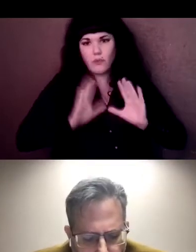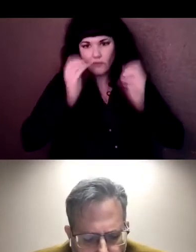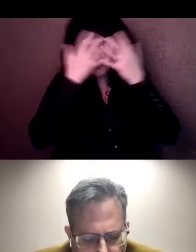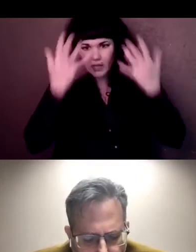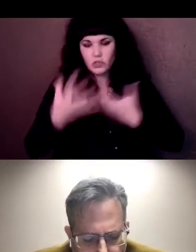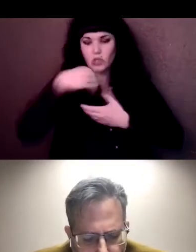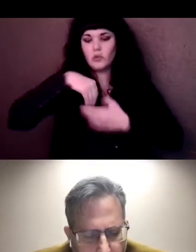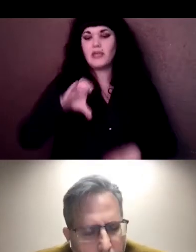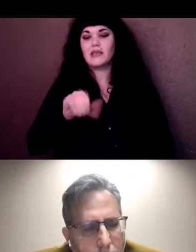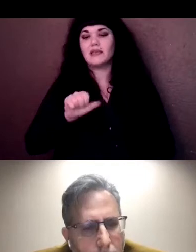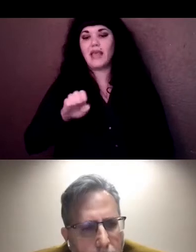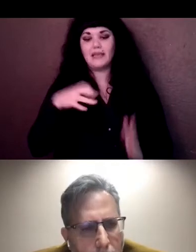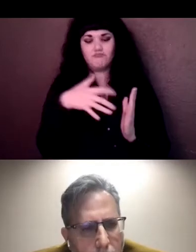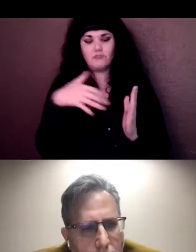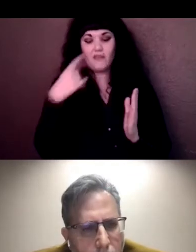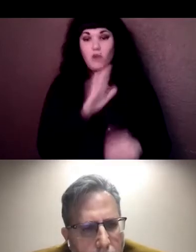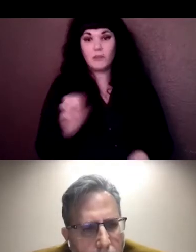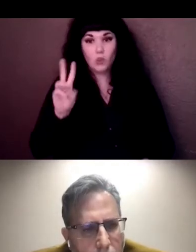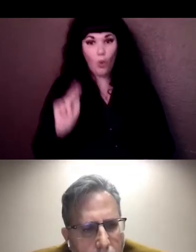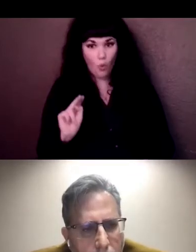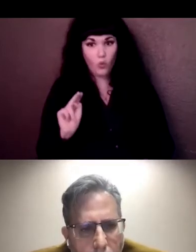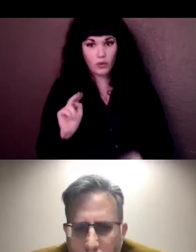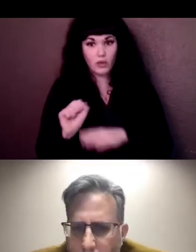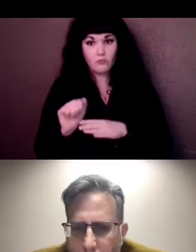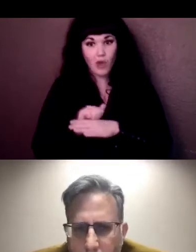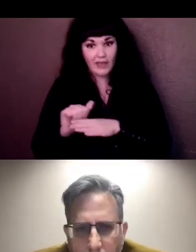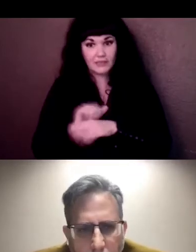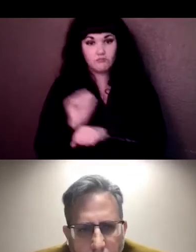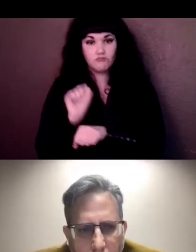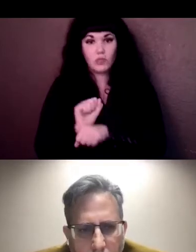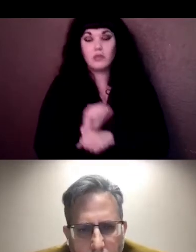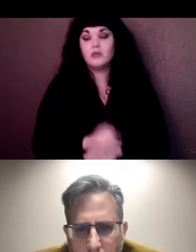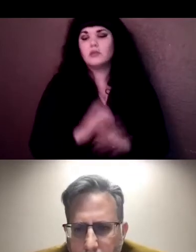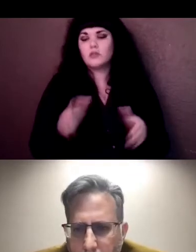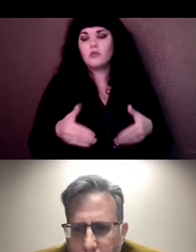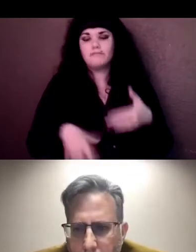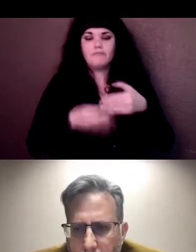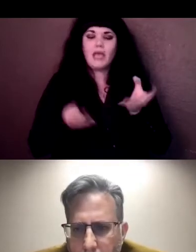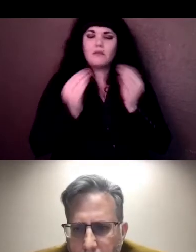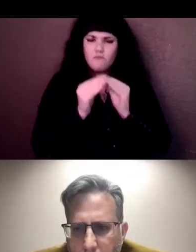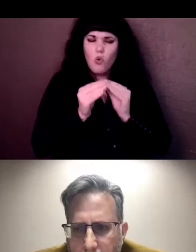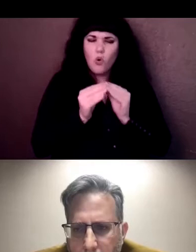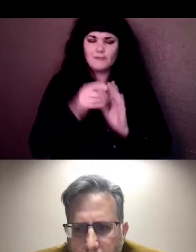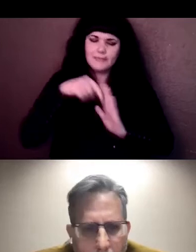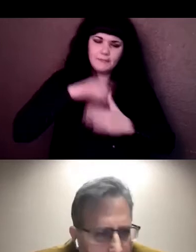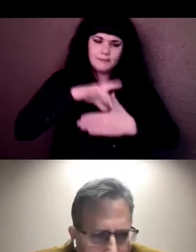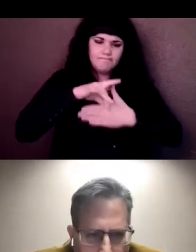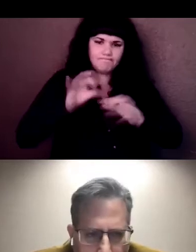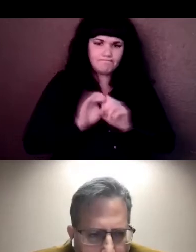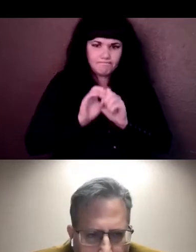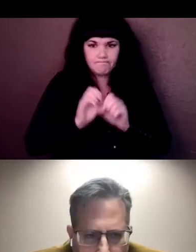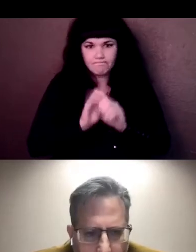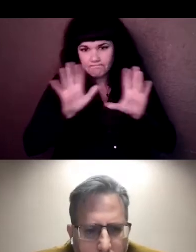case examples from his own practice. So to provide some further context, we thought it might be helpful to give a quick example